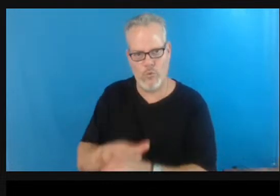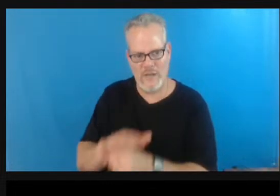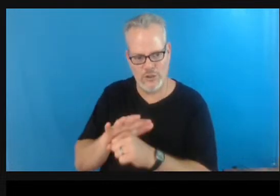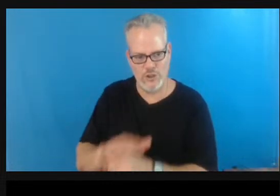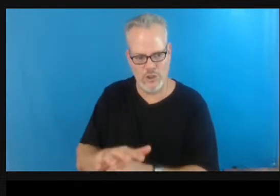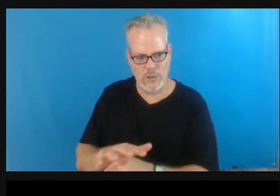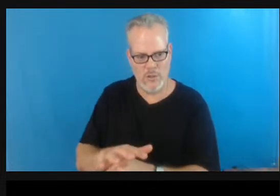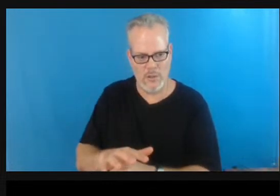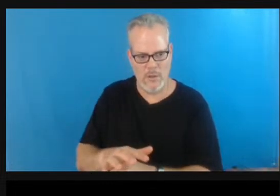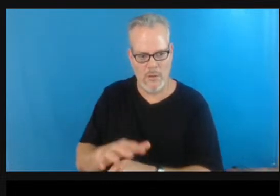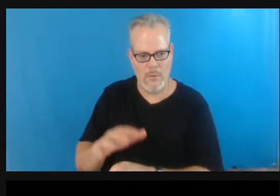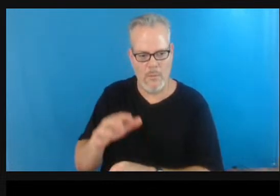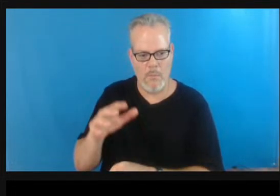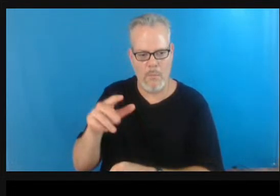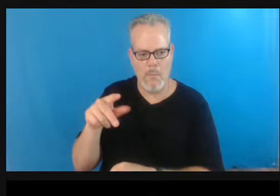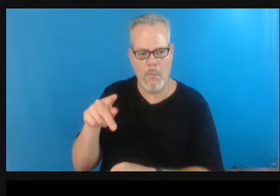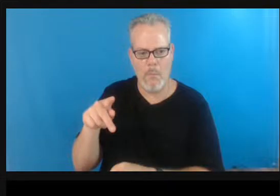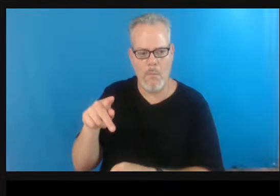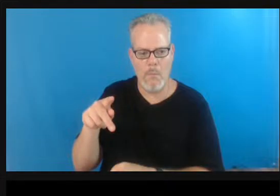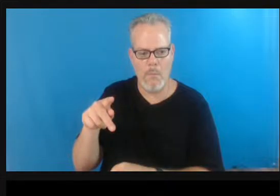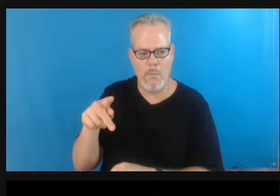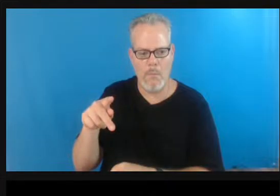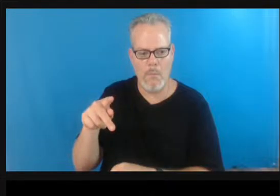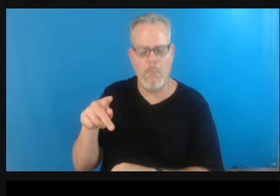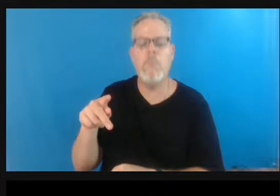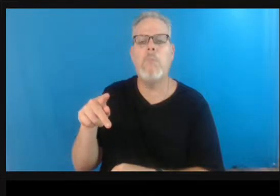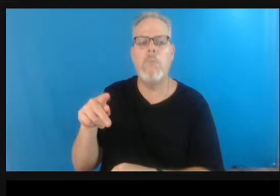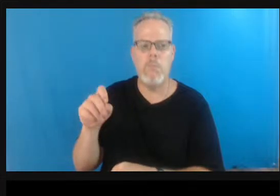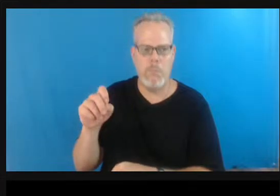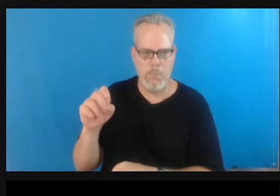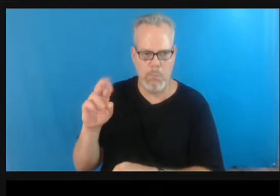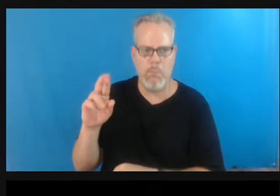pore pressure, as in like the pores of your skin.